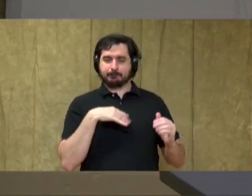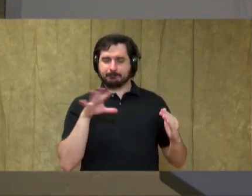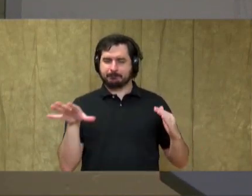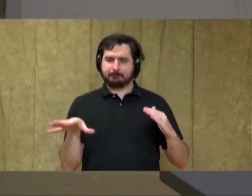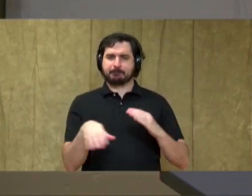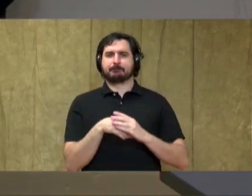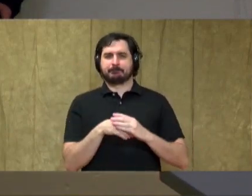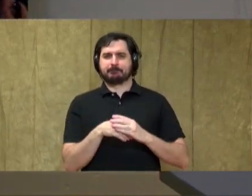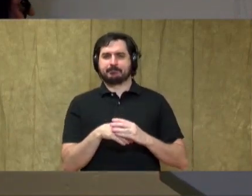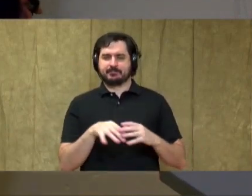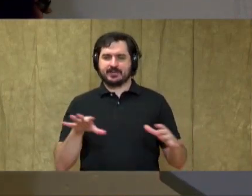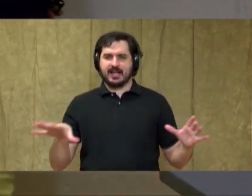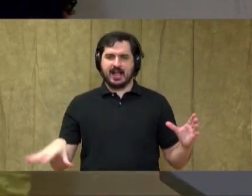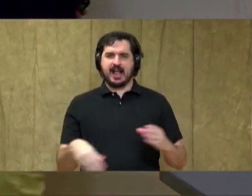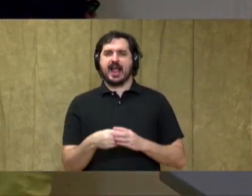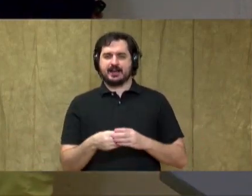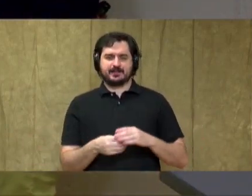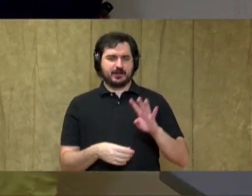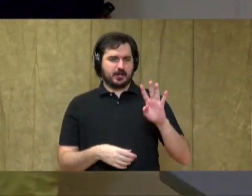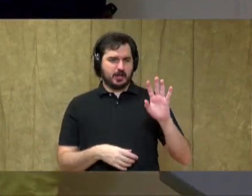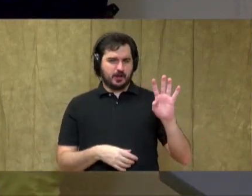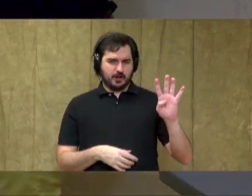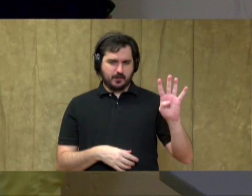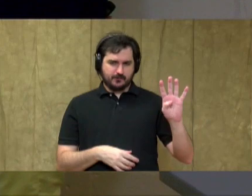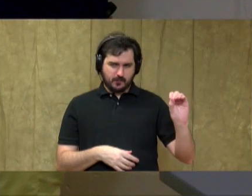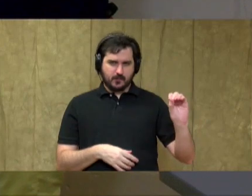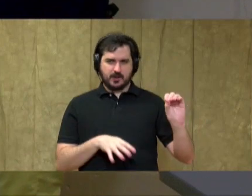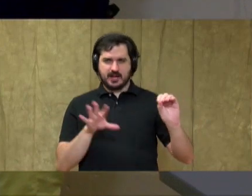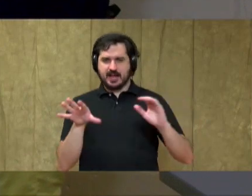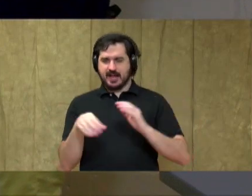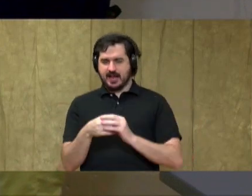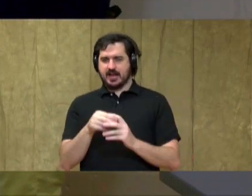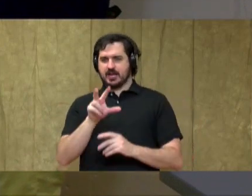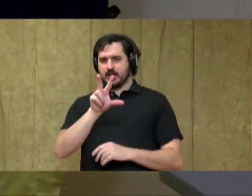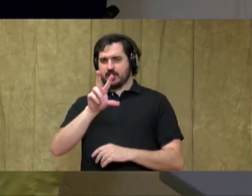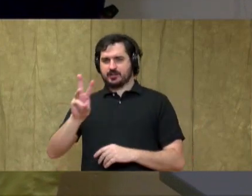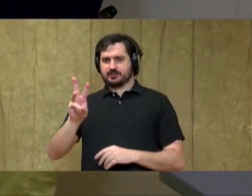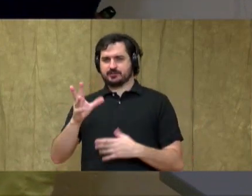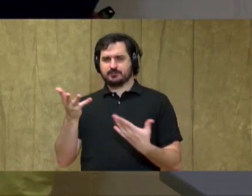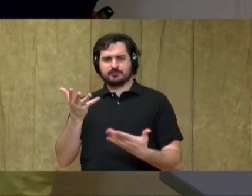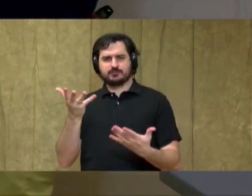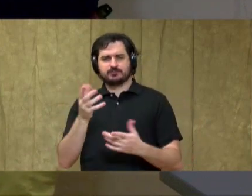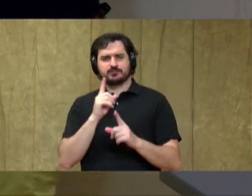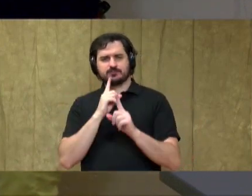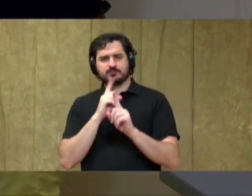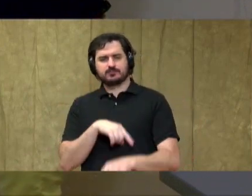plus 36, and what's that going to give me? Do you know?